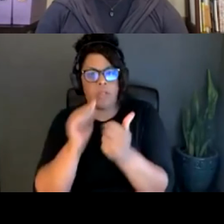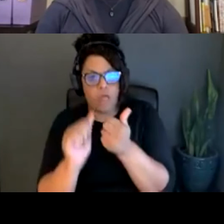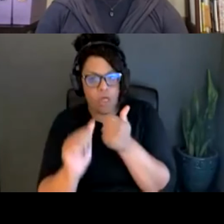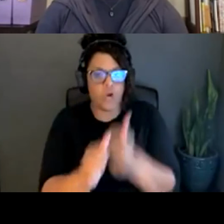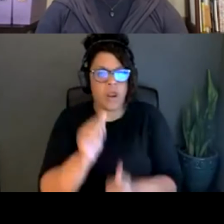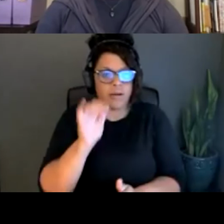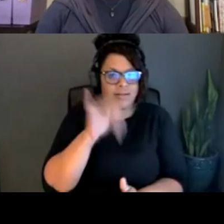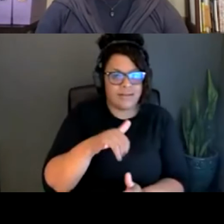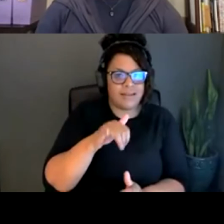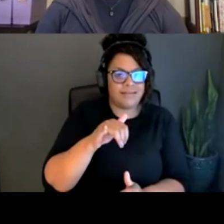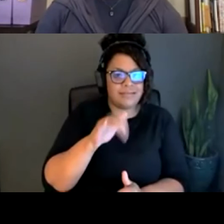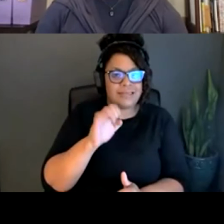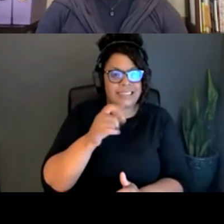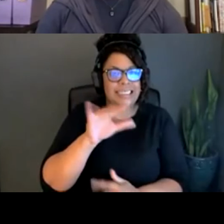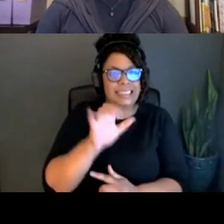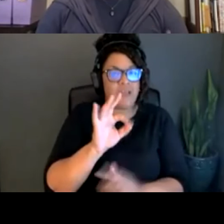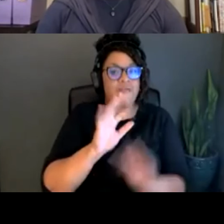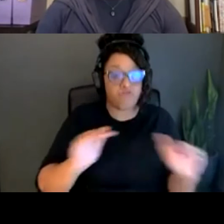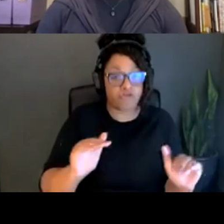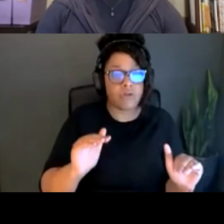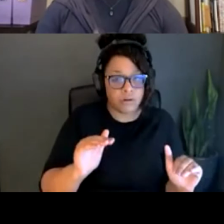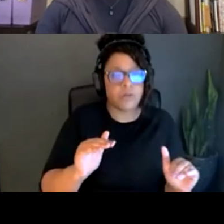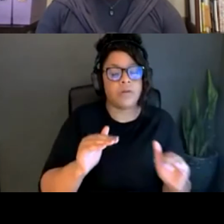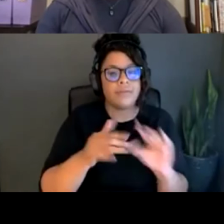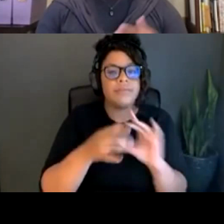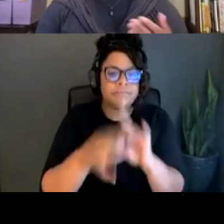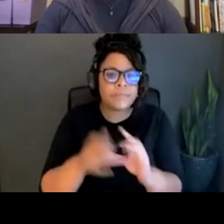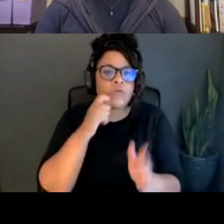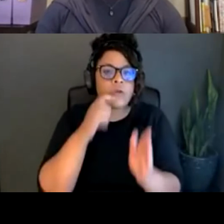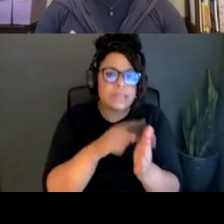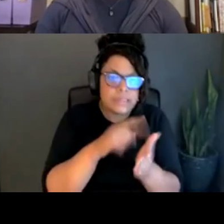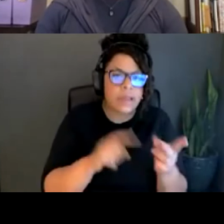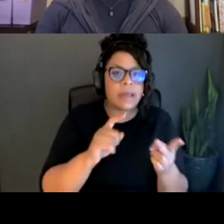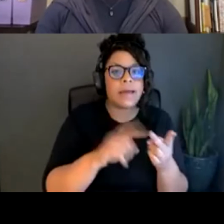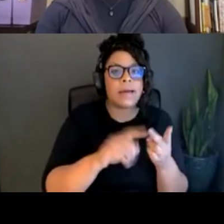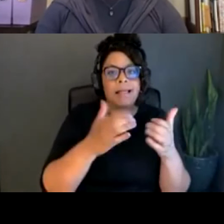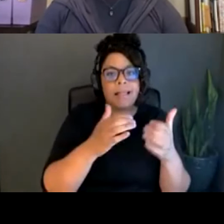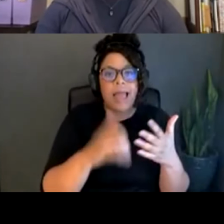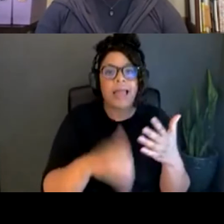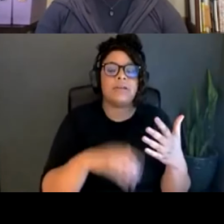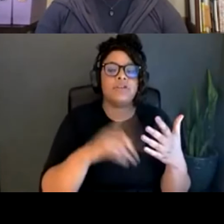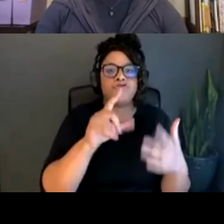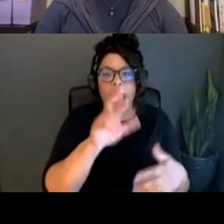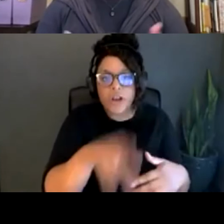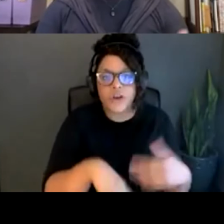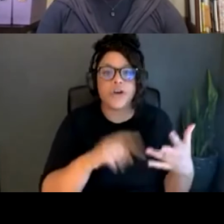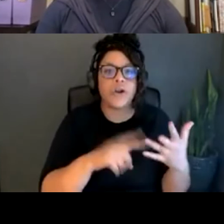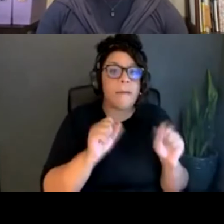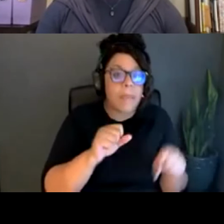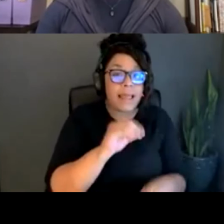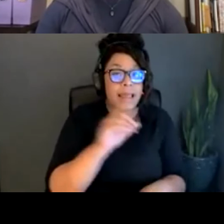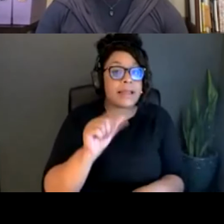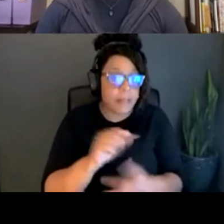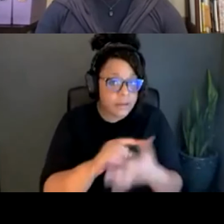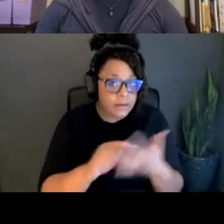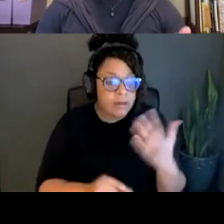existence of some children along lines of race, class, gender, ability, and disability, because